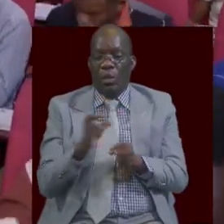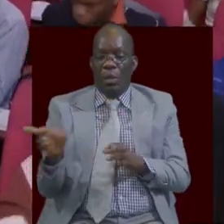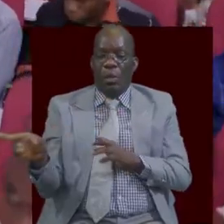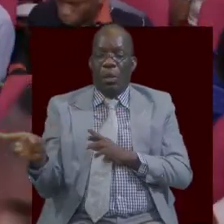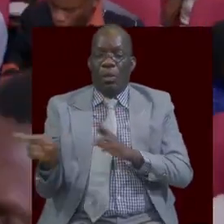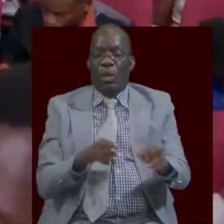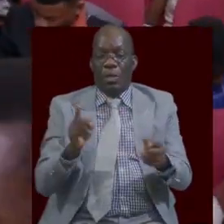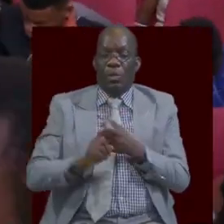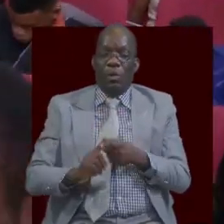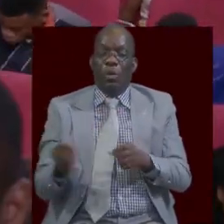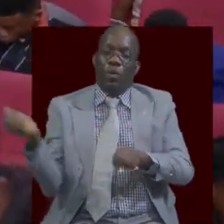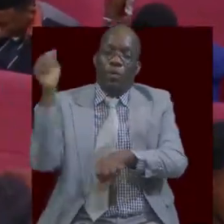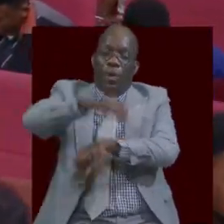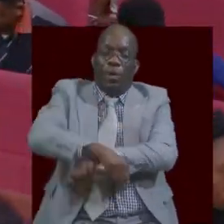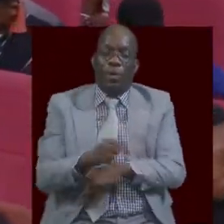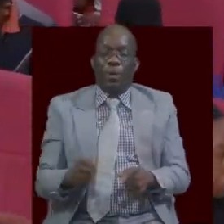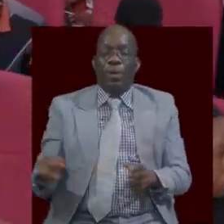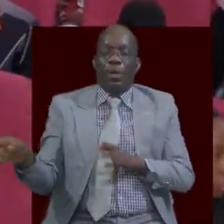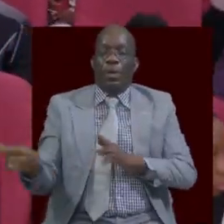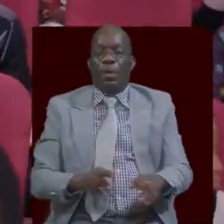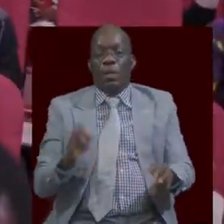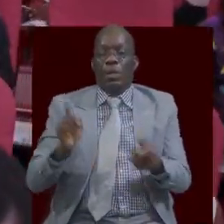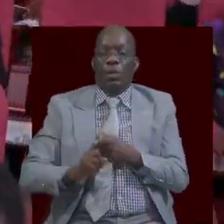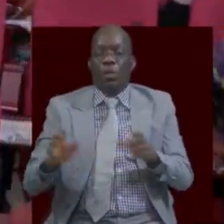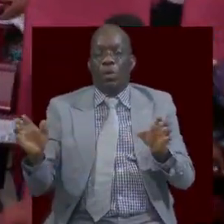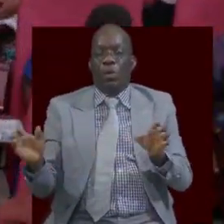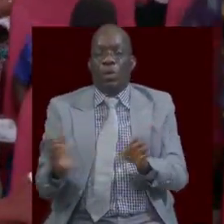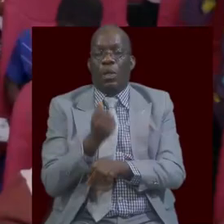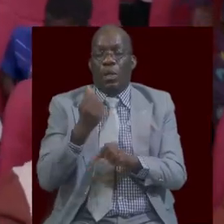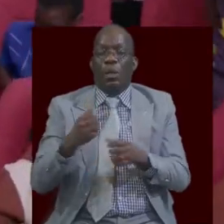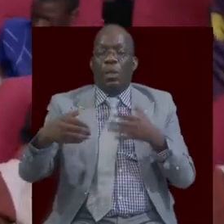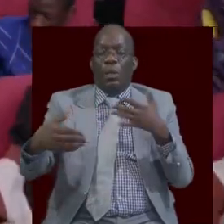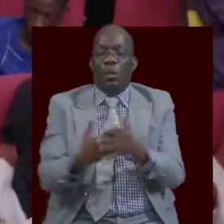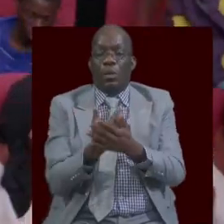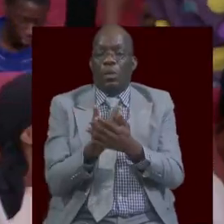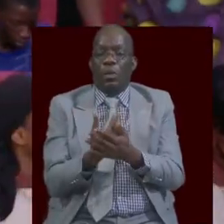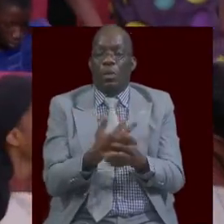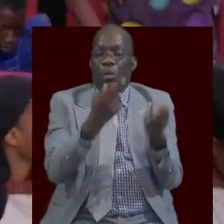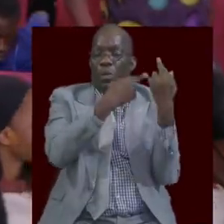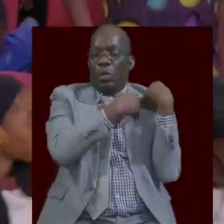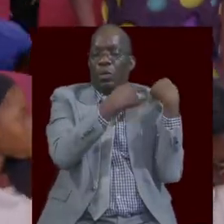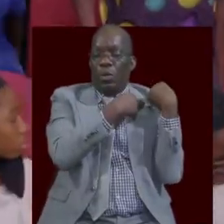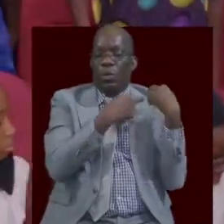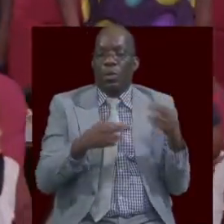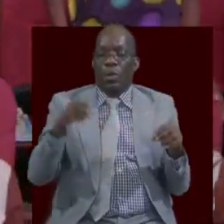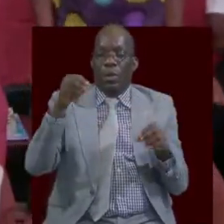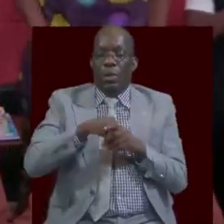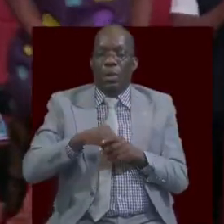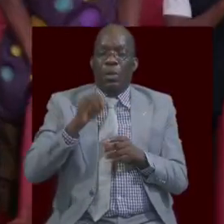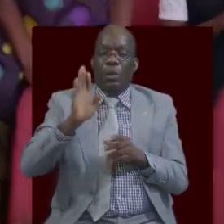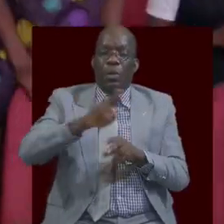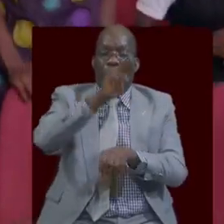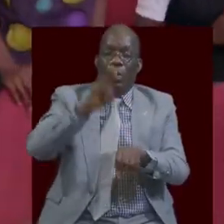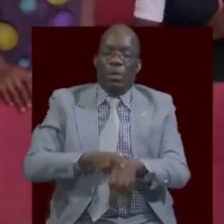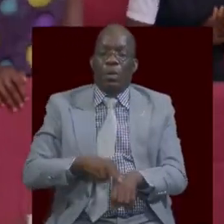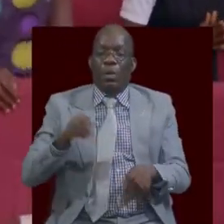overcome. And ready to take on new responsibility in your nation, in